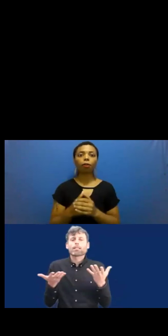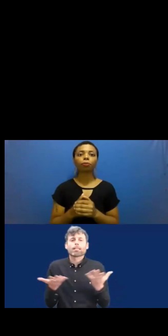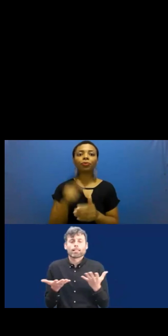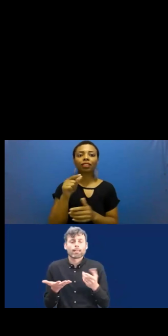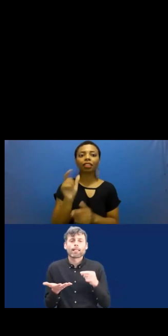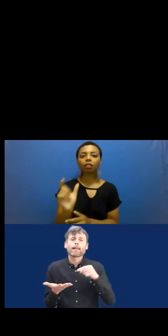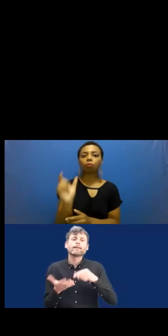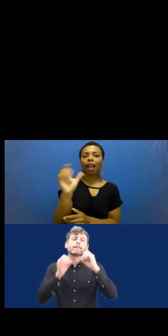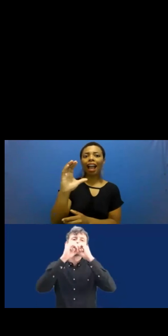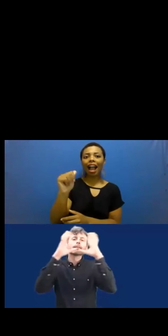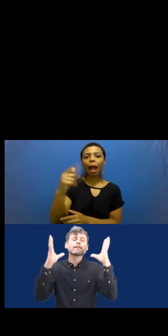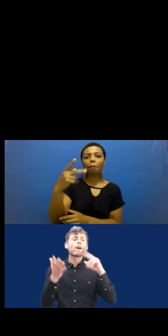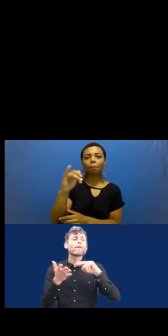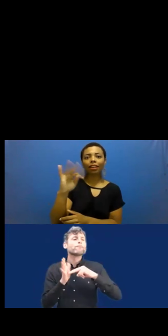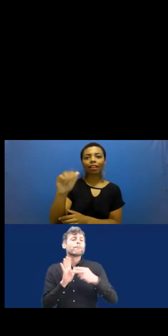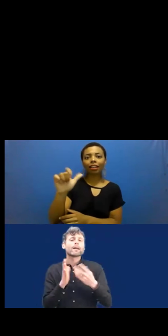to resources.